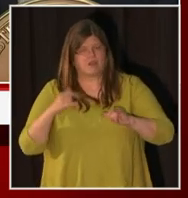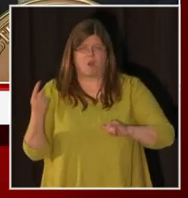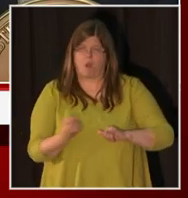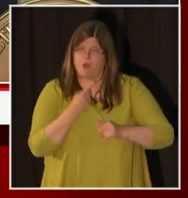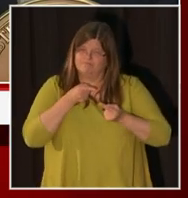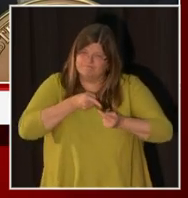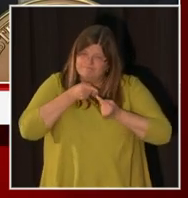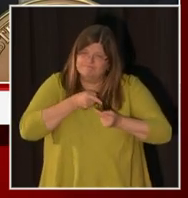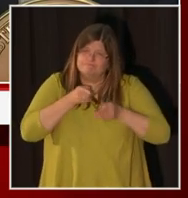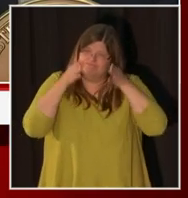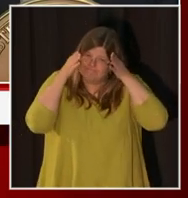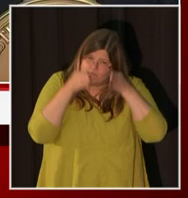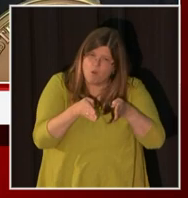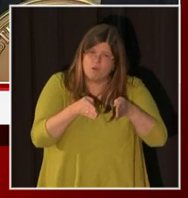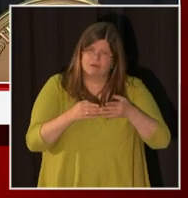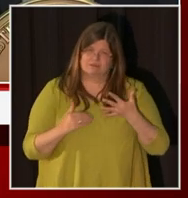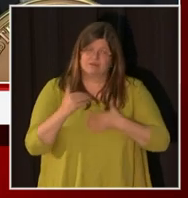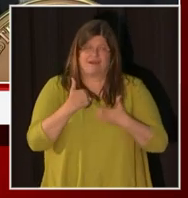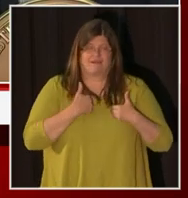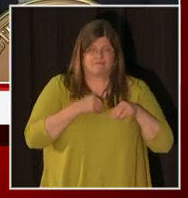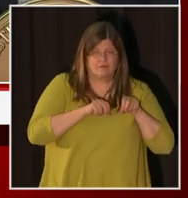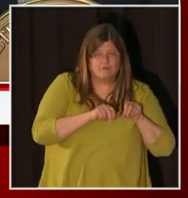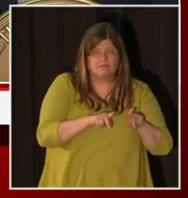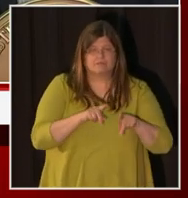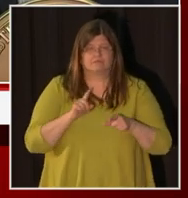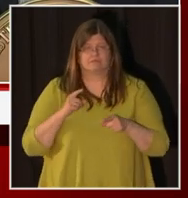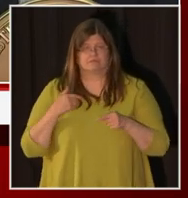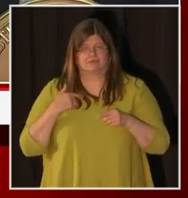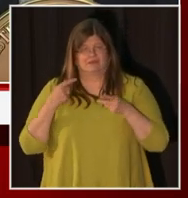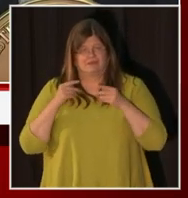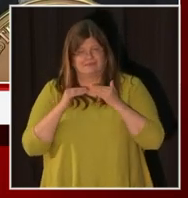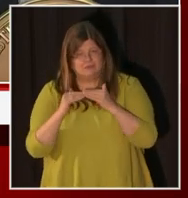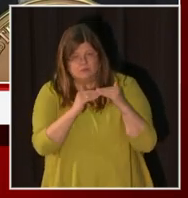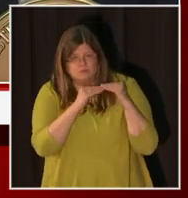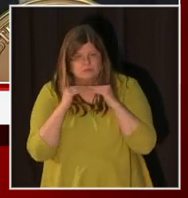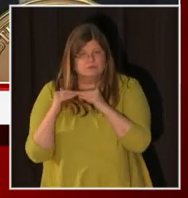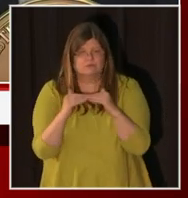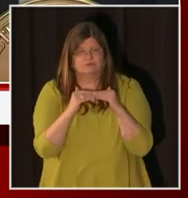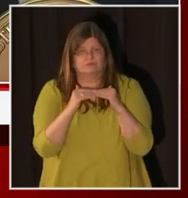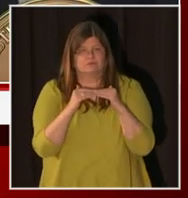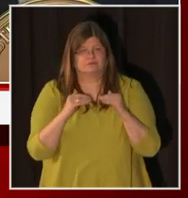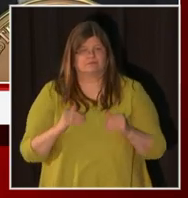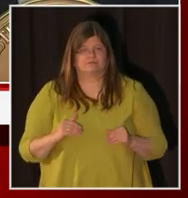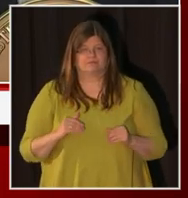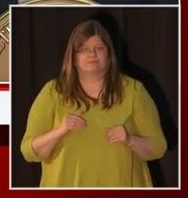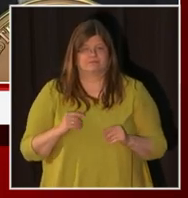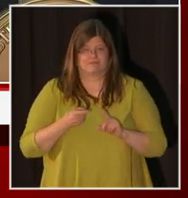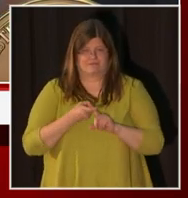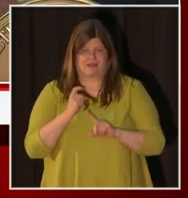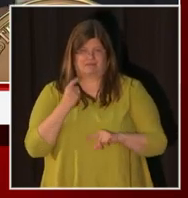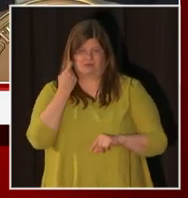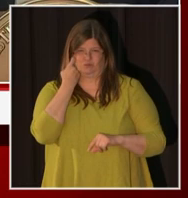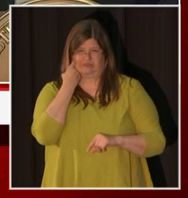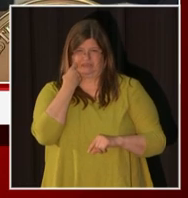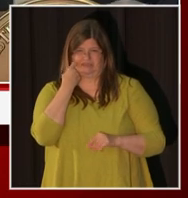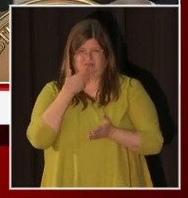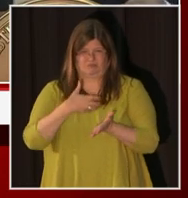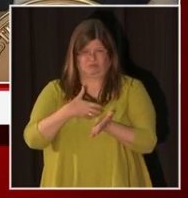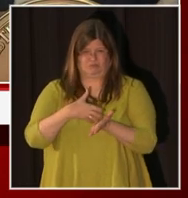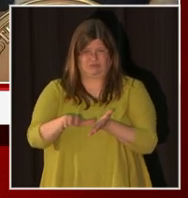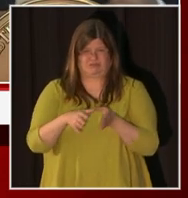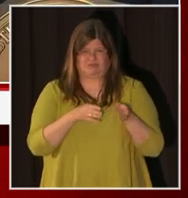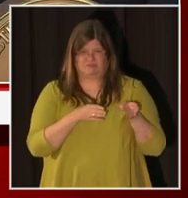and equity, from the final draft of the comprehensive plan that we released last fall.